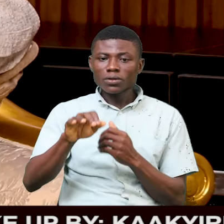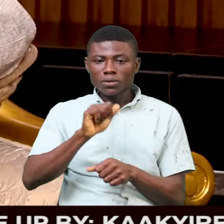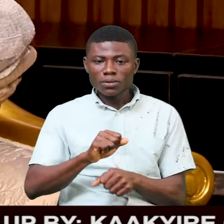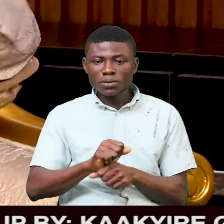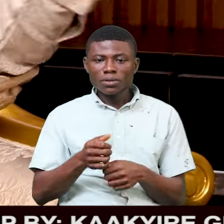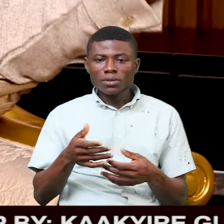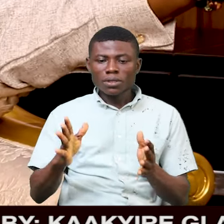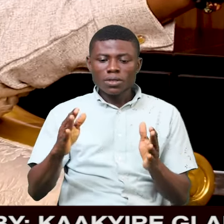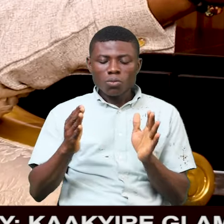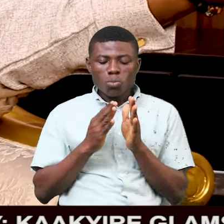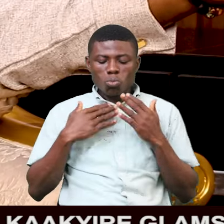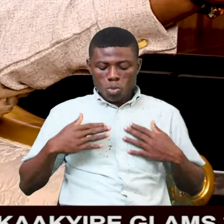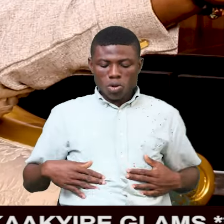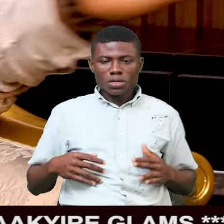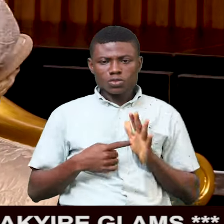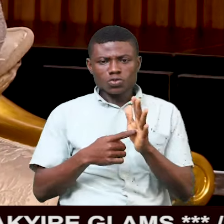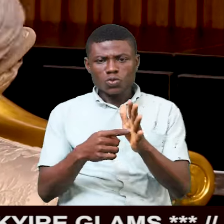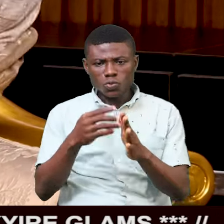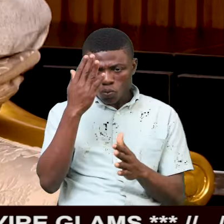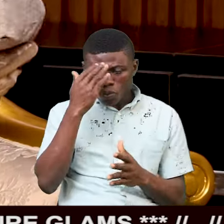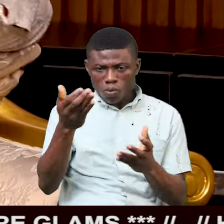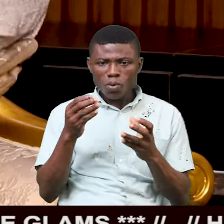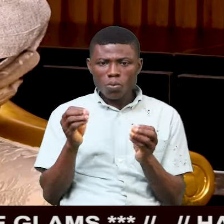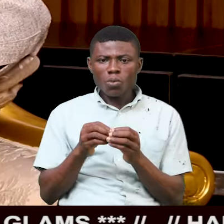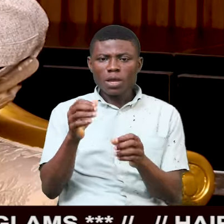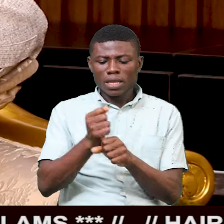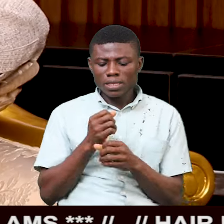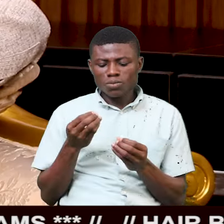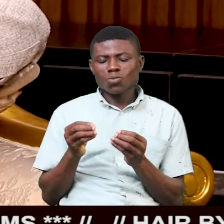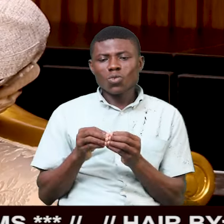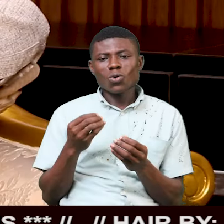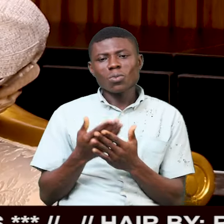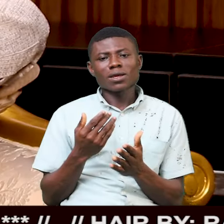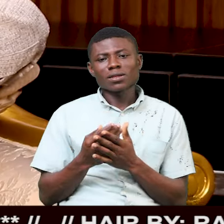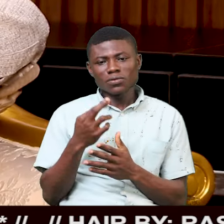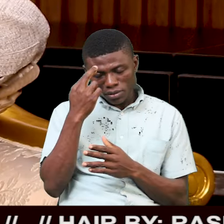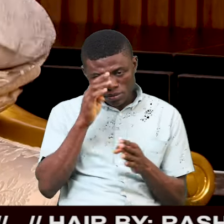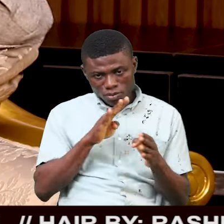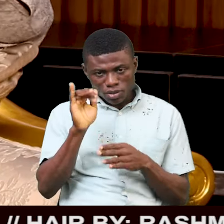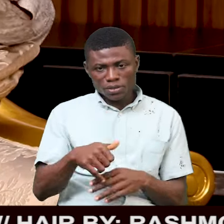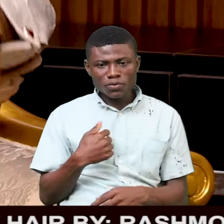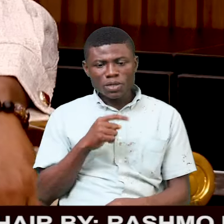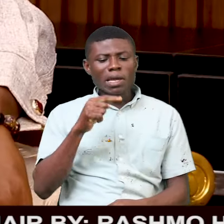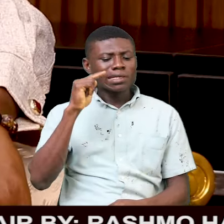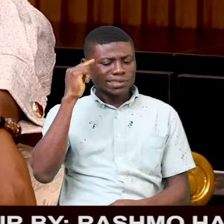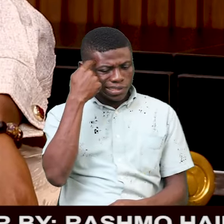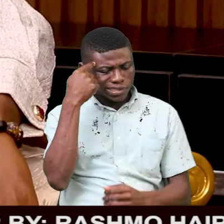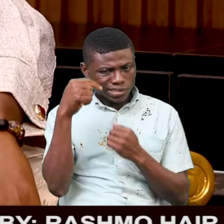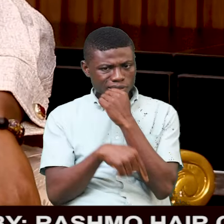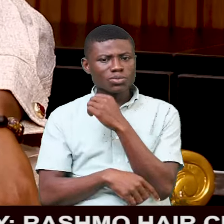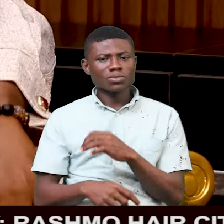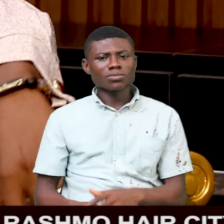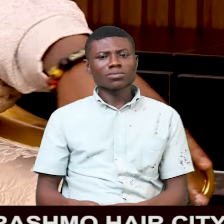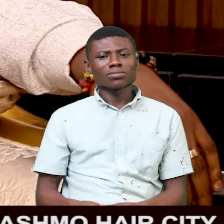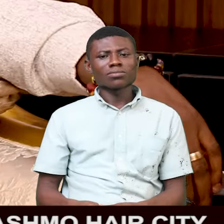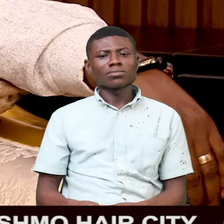mono. Omunda wanguhedi, because we pesa unya clients. We should think.